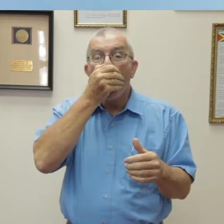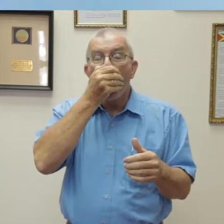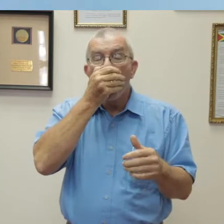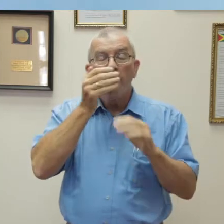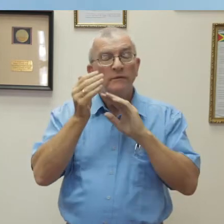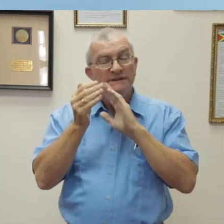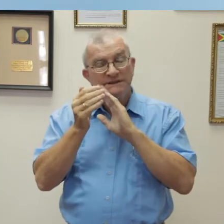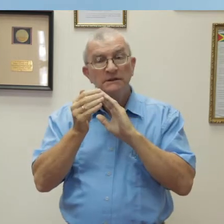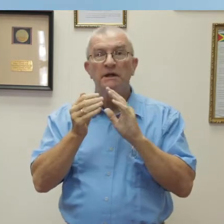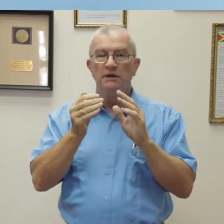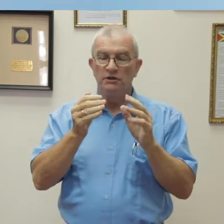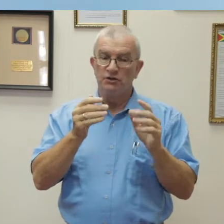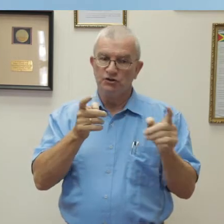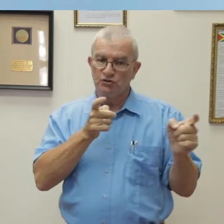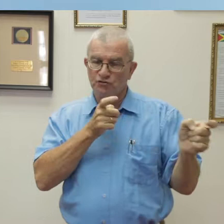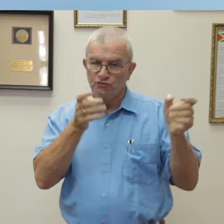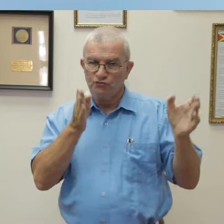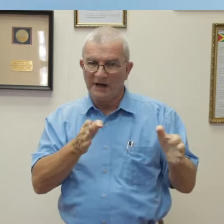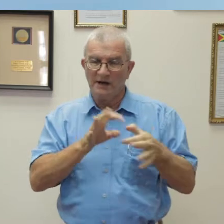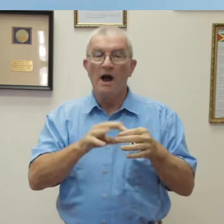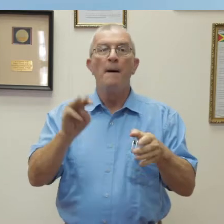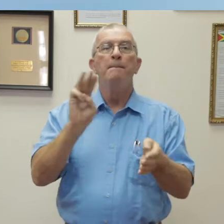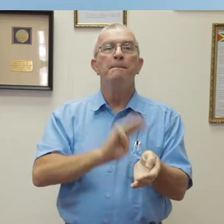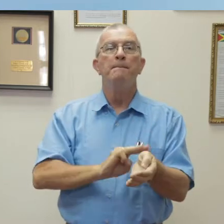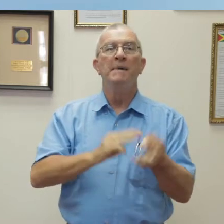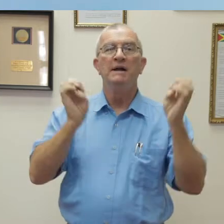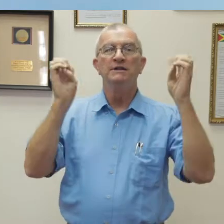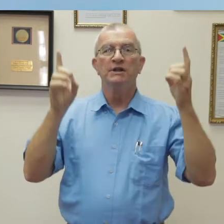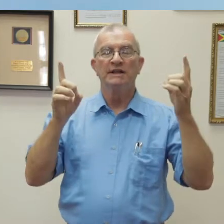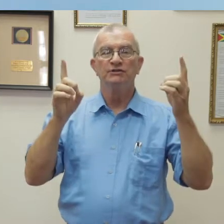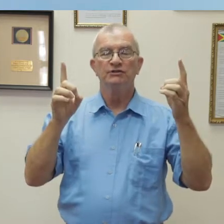the Director of Medical Education at the